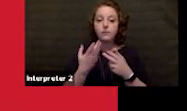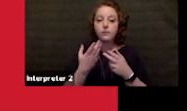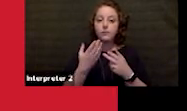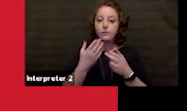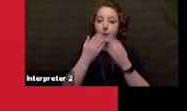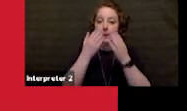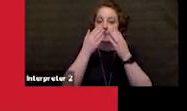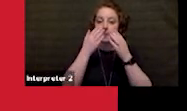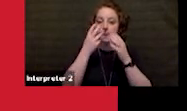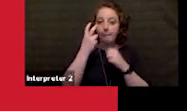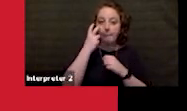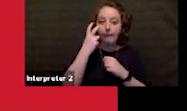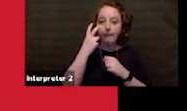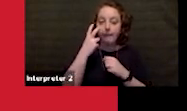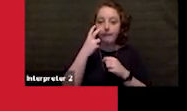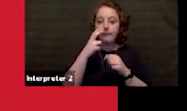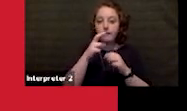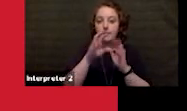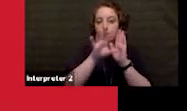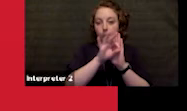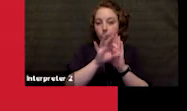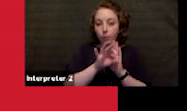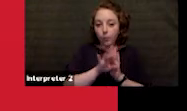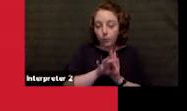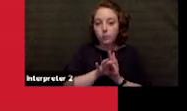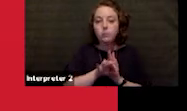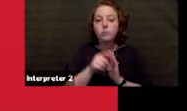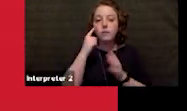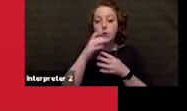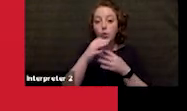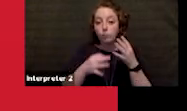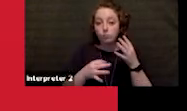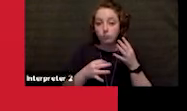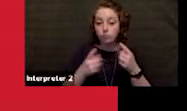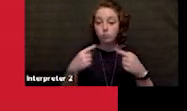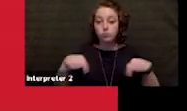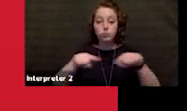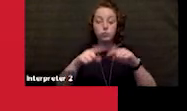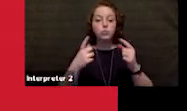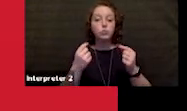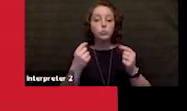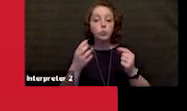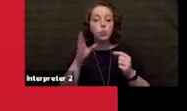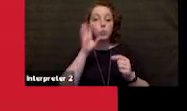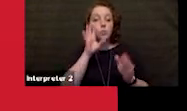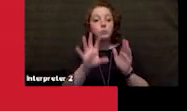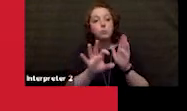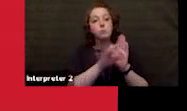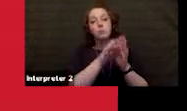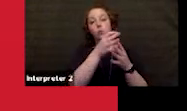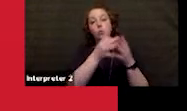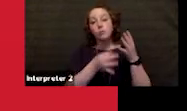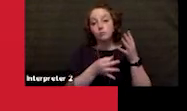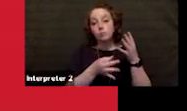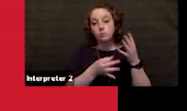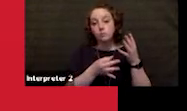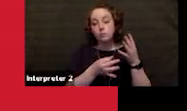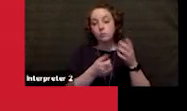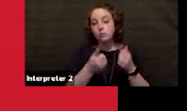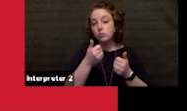the options. And so everyone will have an opportunity to select an option, and it would be, what is the option that you